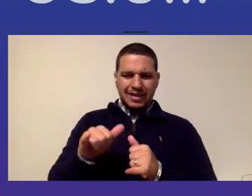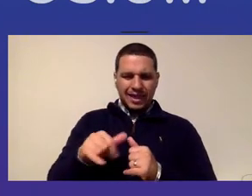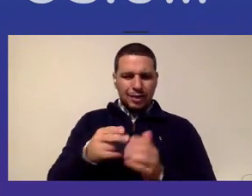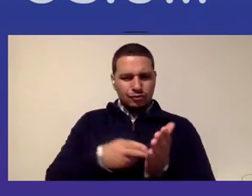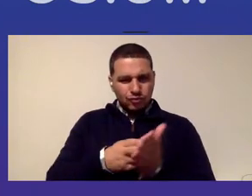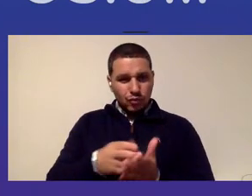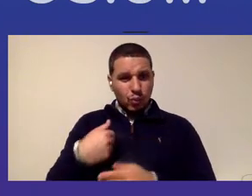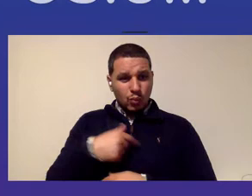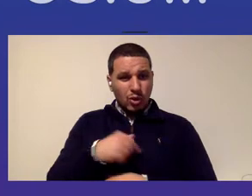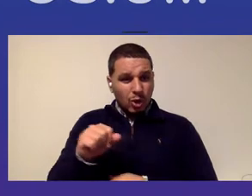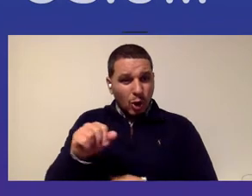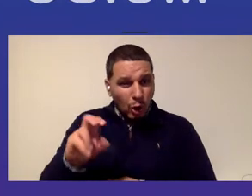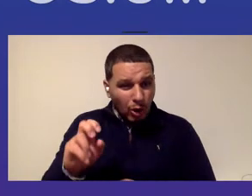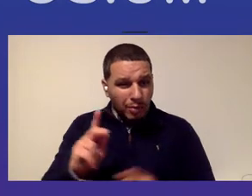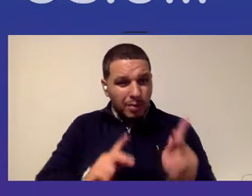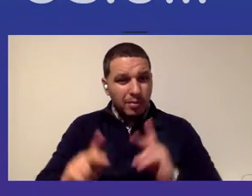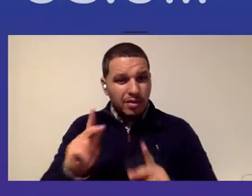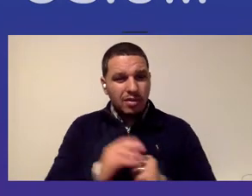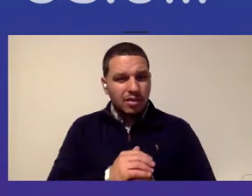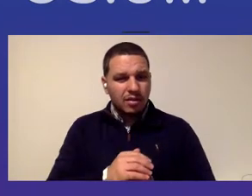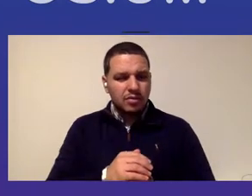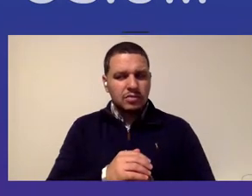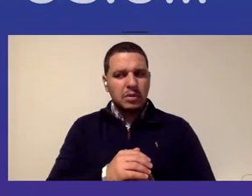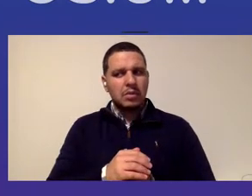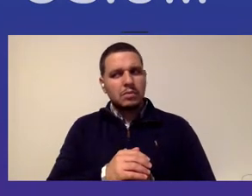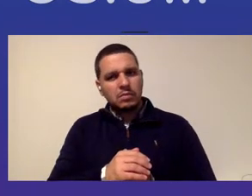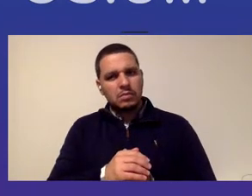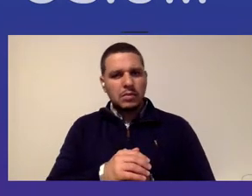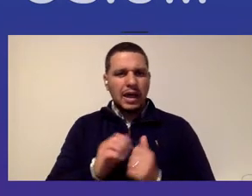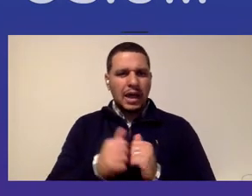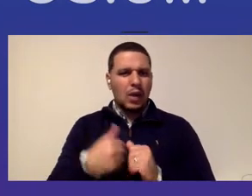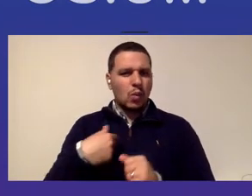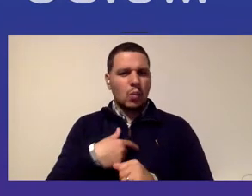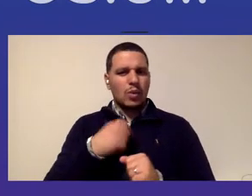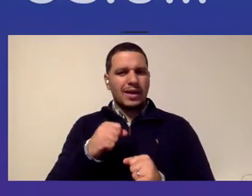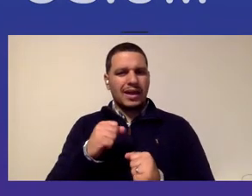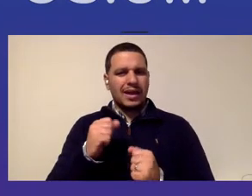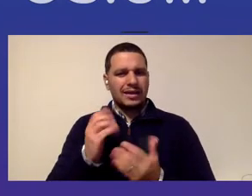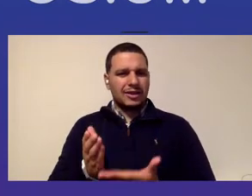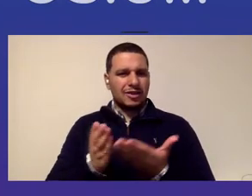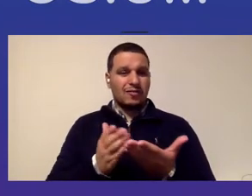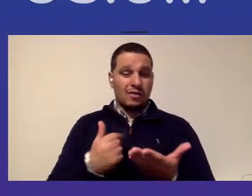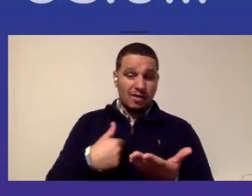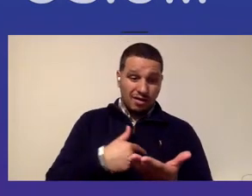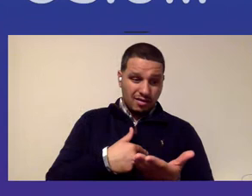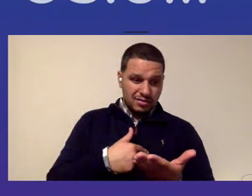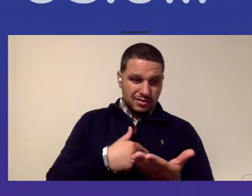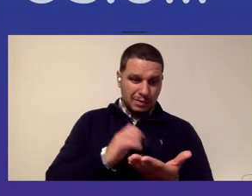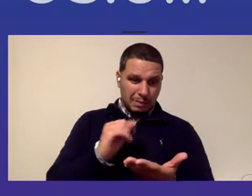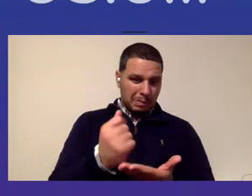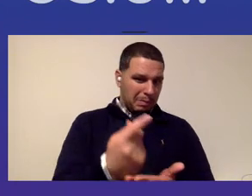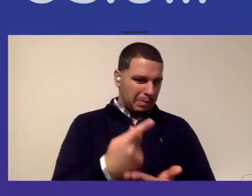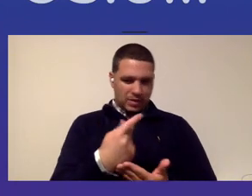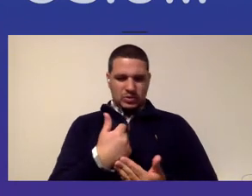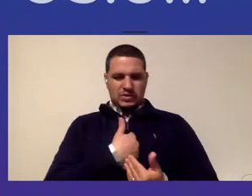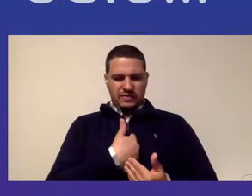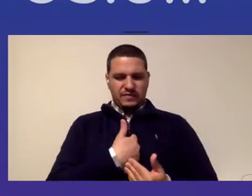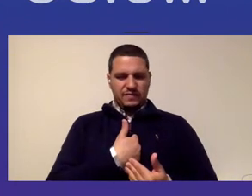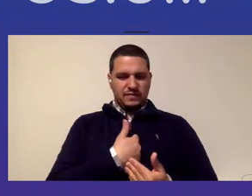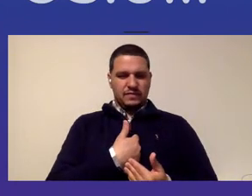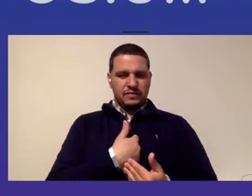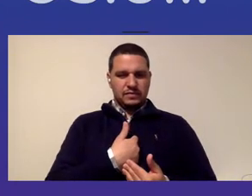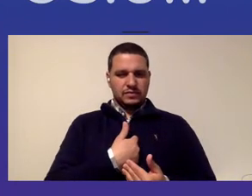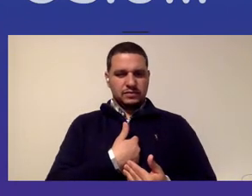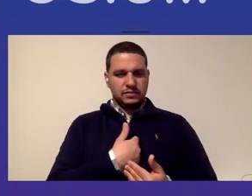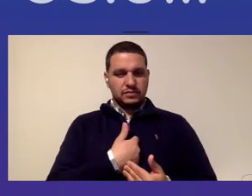the people? So how might we go about delivering us back to ourselves? Erasing the